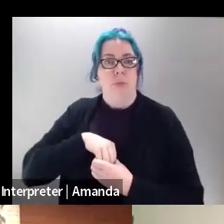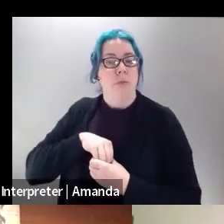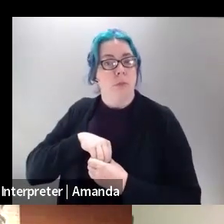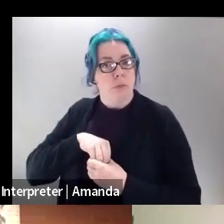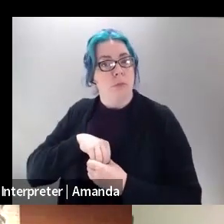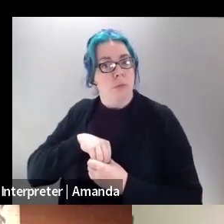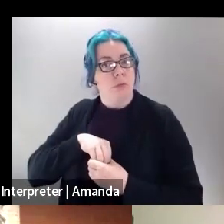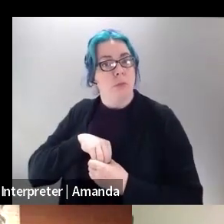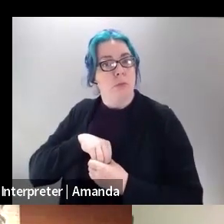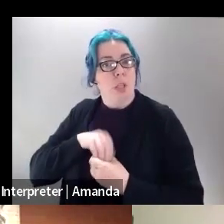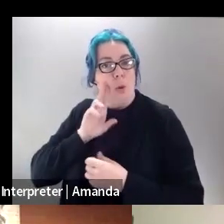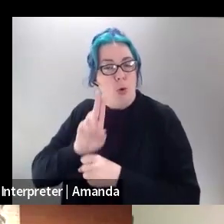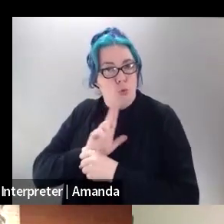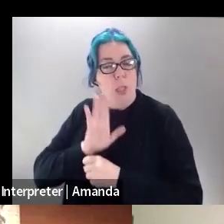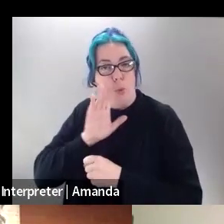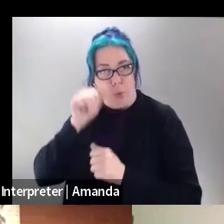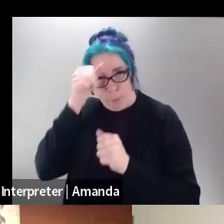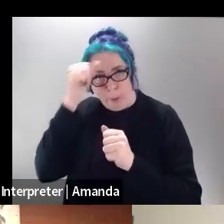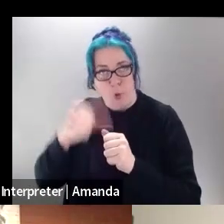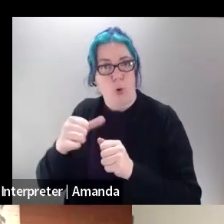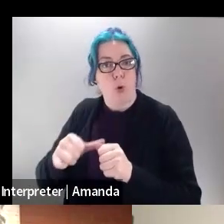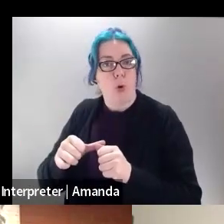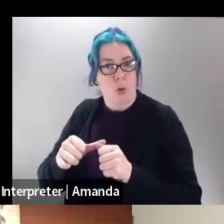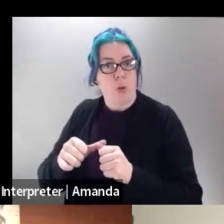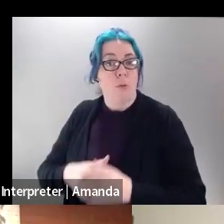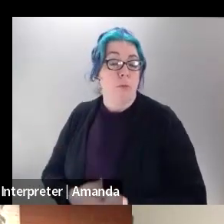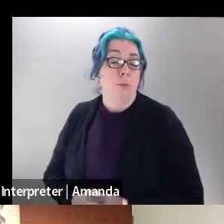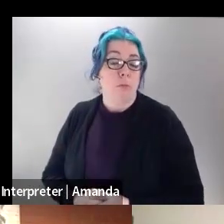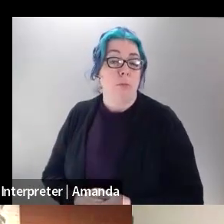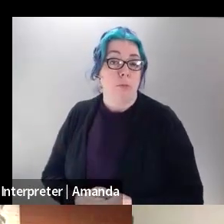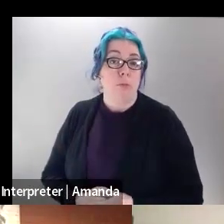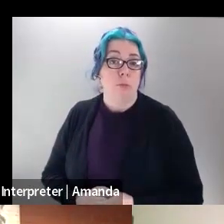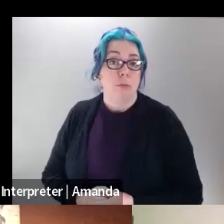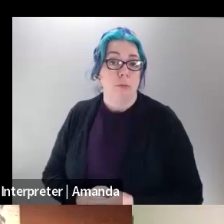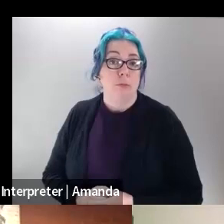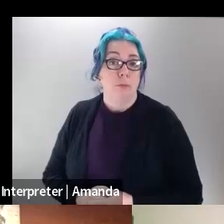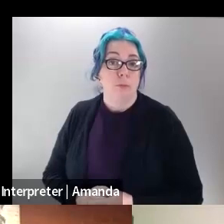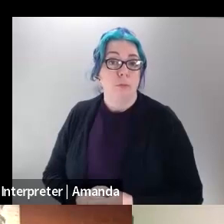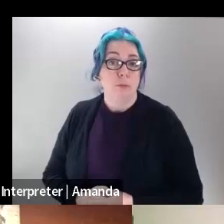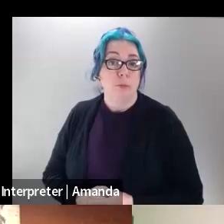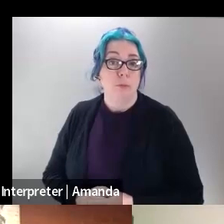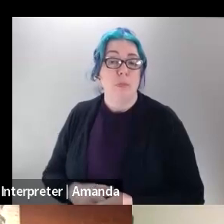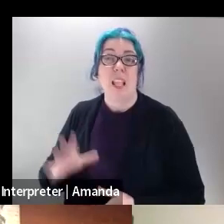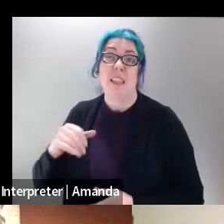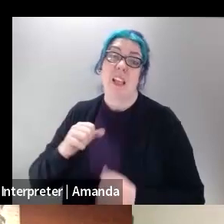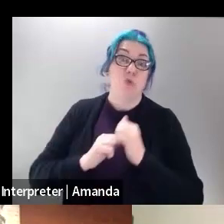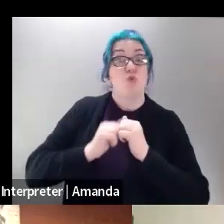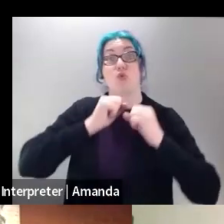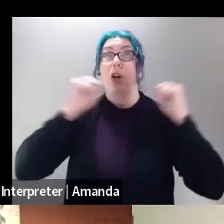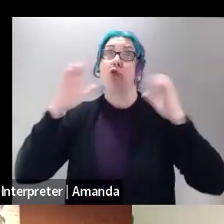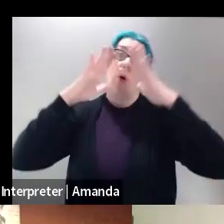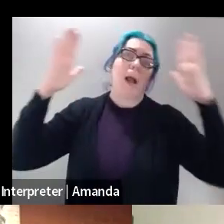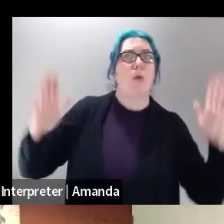superstructure. So it becomes the structure of, I guess, our process. But it starts with, to